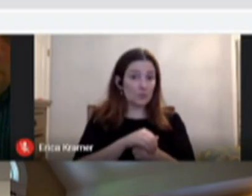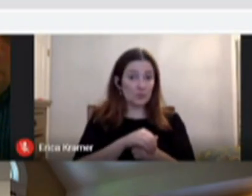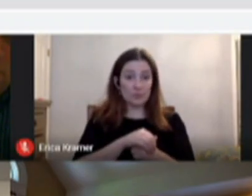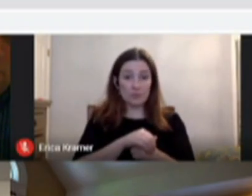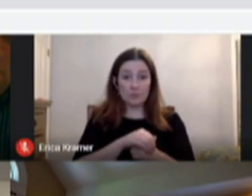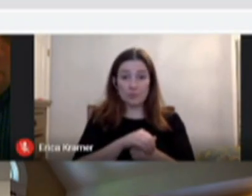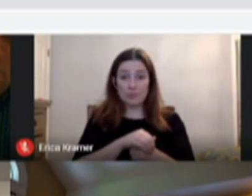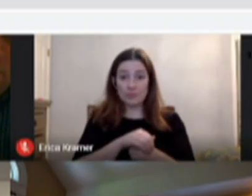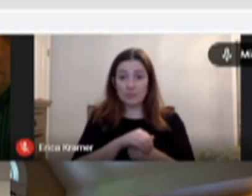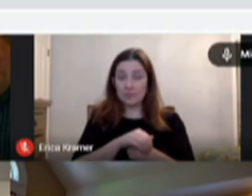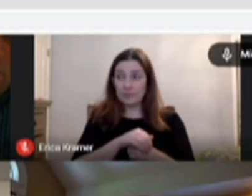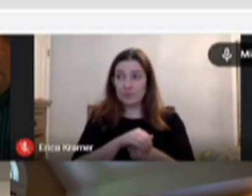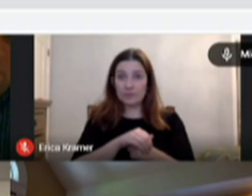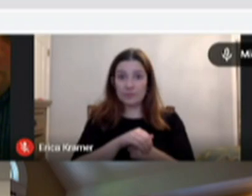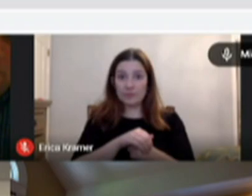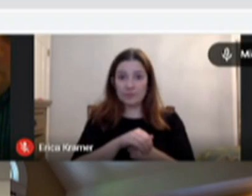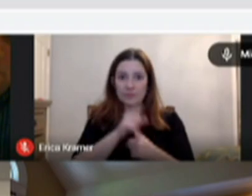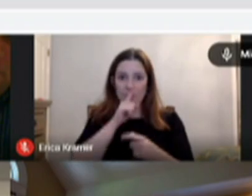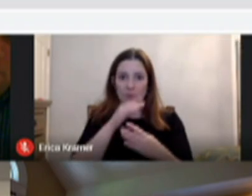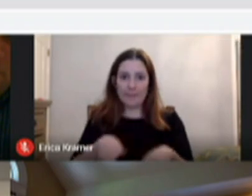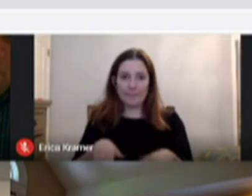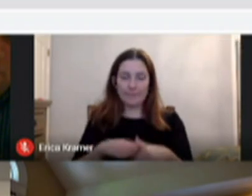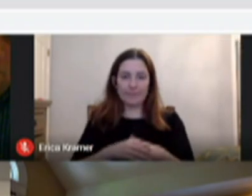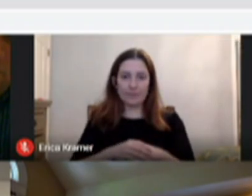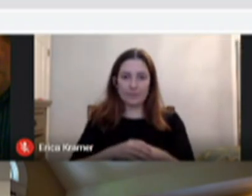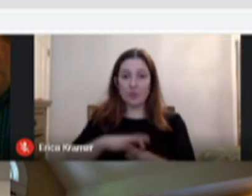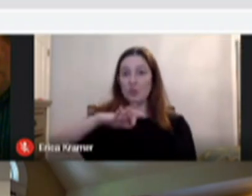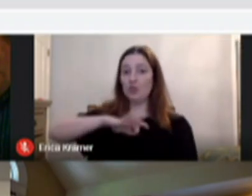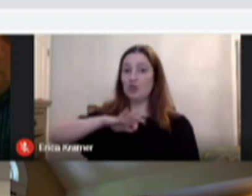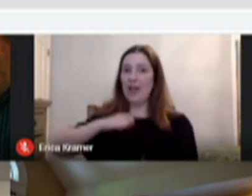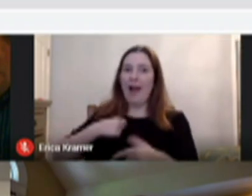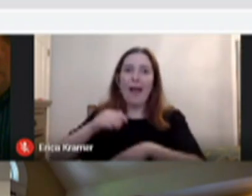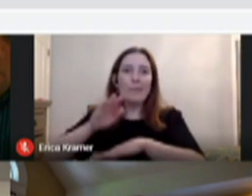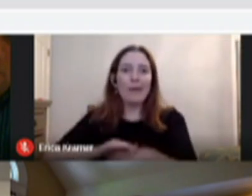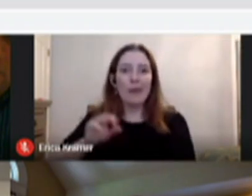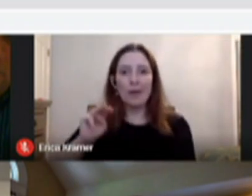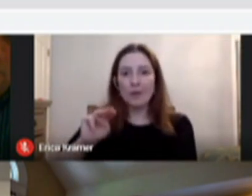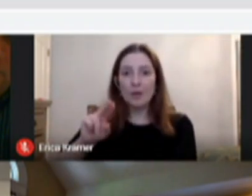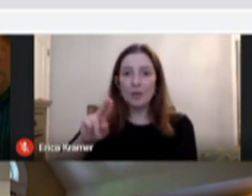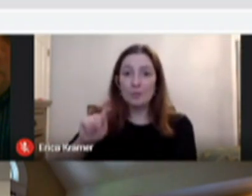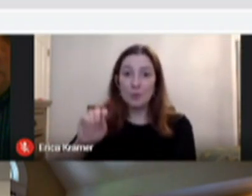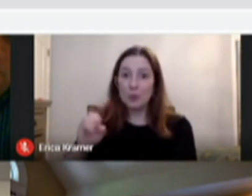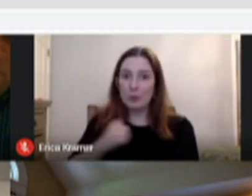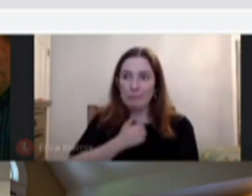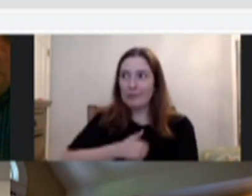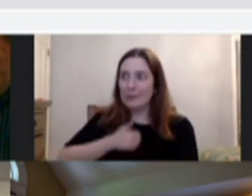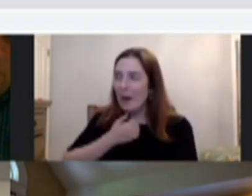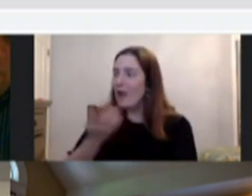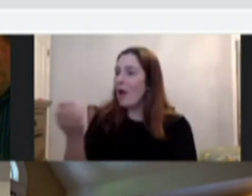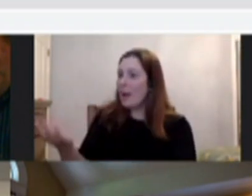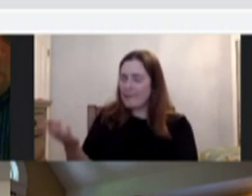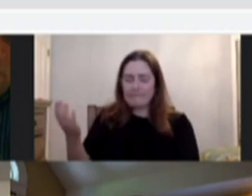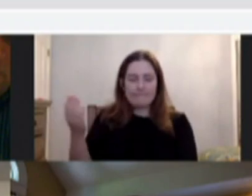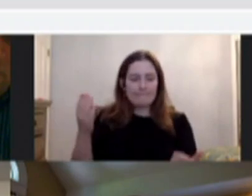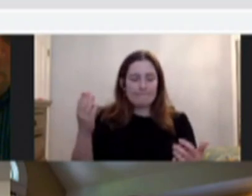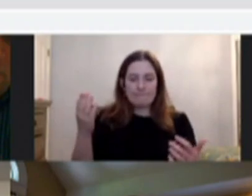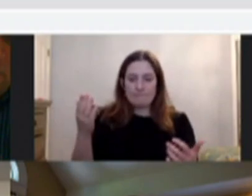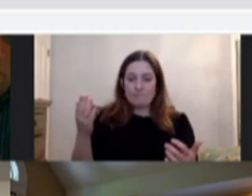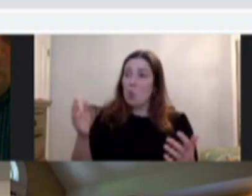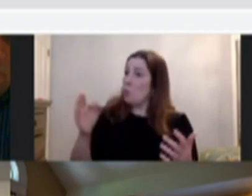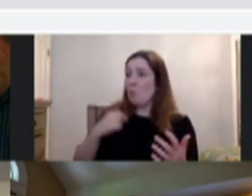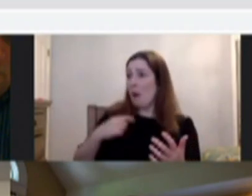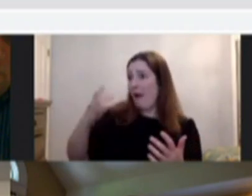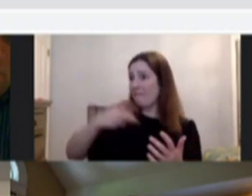Oh. I'm muted. Sorry, Carl. I don't know how that happened. No, I don't believe anybody